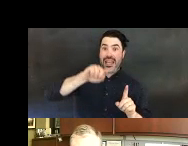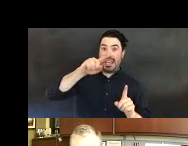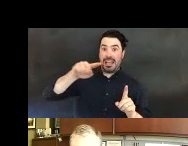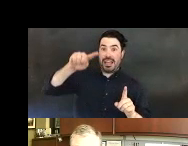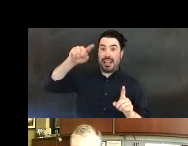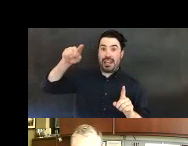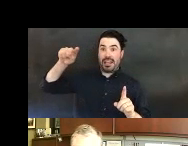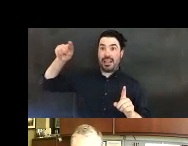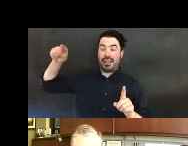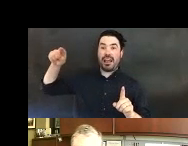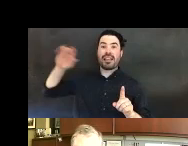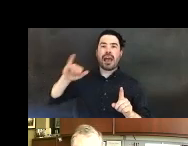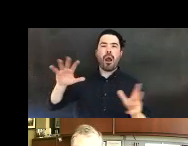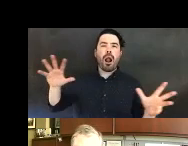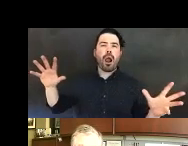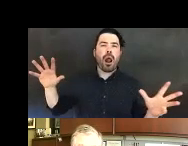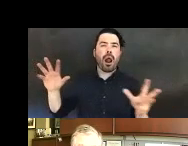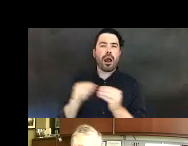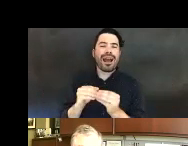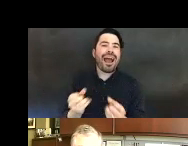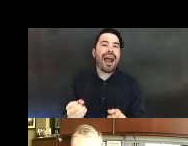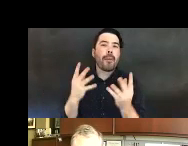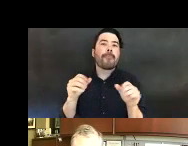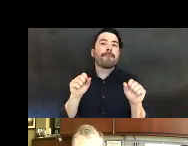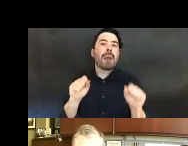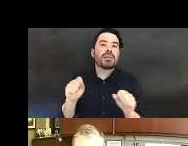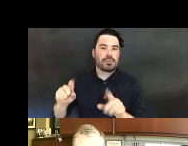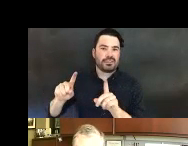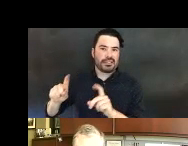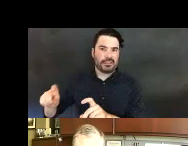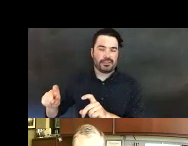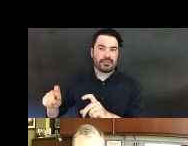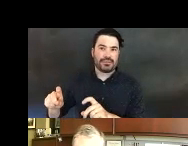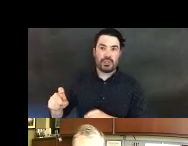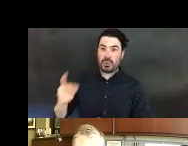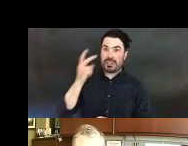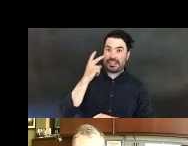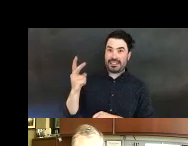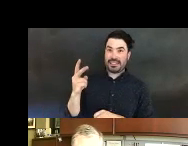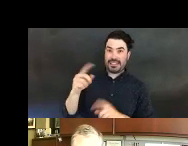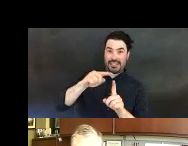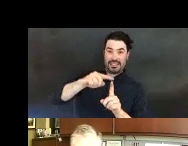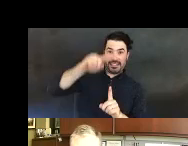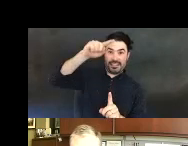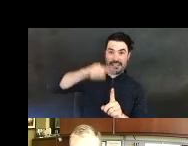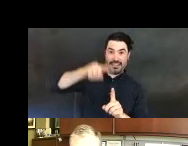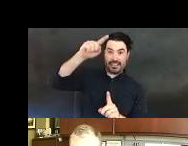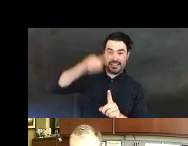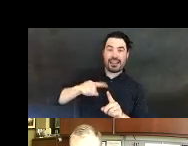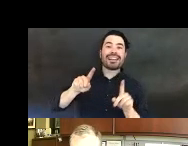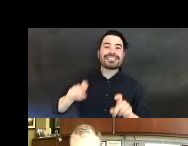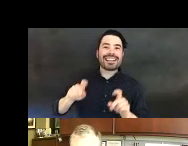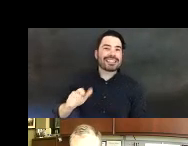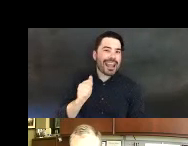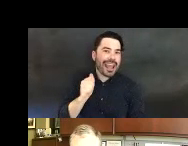analytic capacity that we have. And if you can read the scale on the side, those are tests per day. And so if you see on